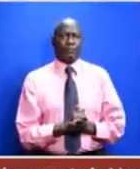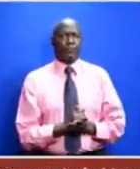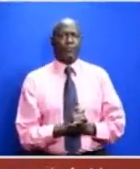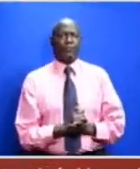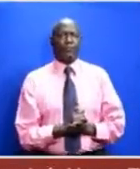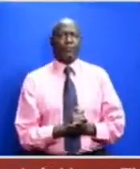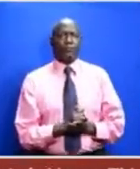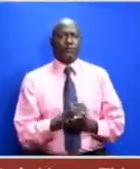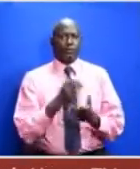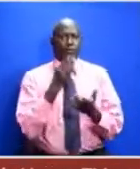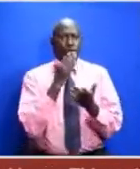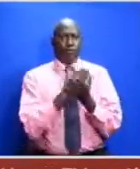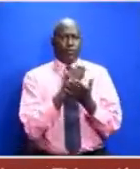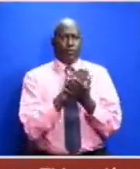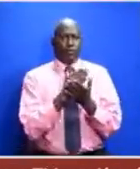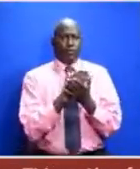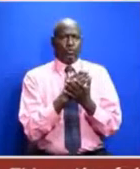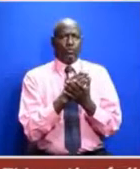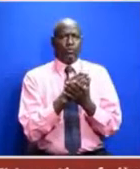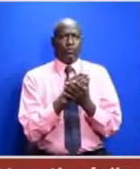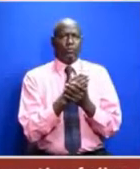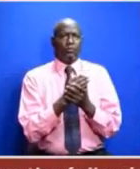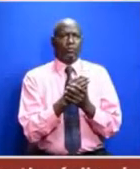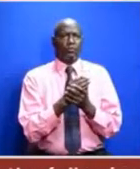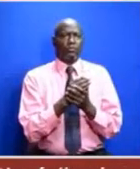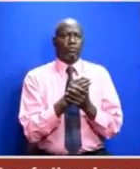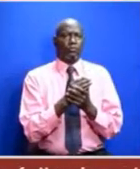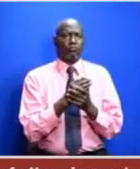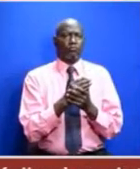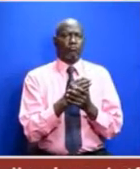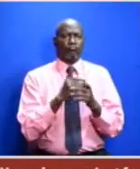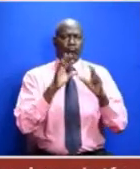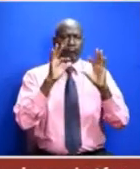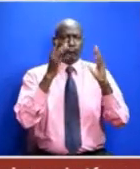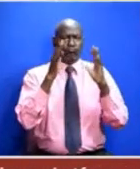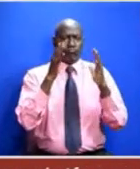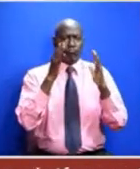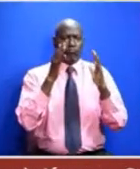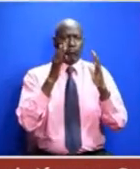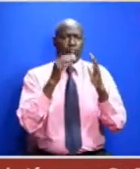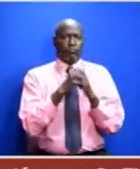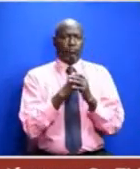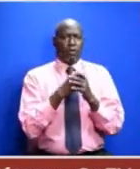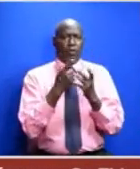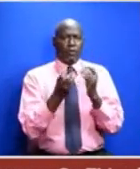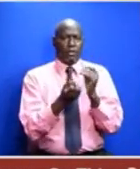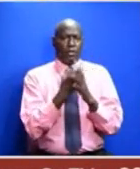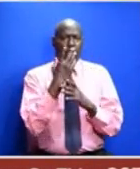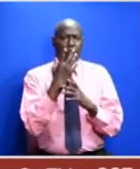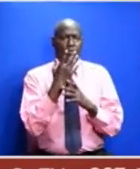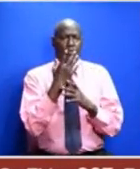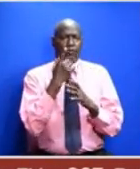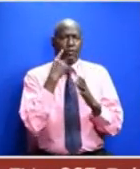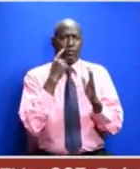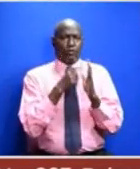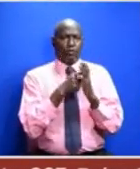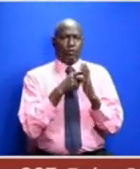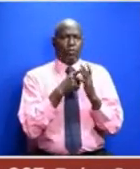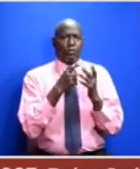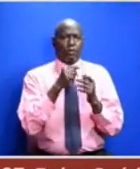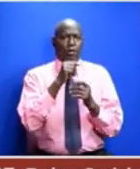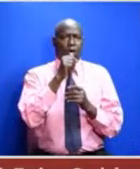It is indeed a great day for RPL graduates after the launch of the recognition of prior learning